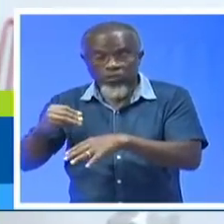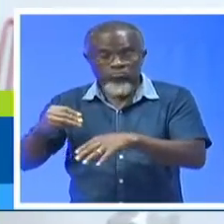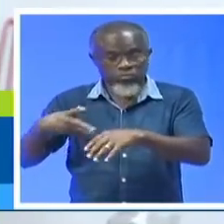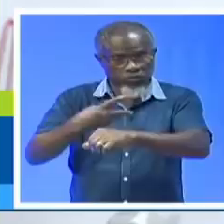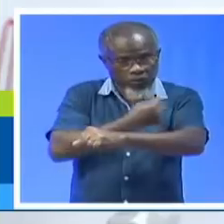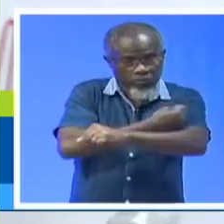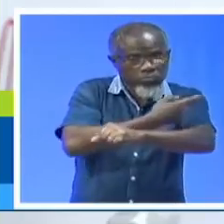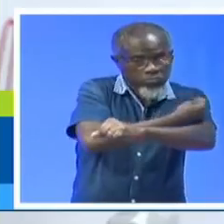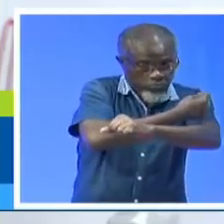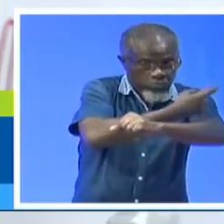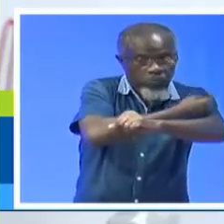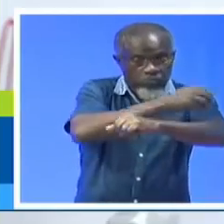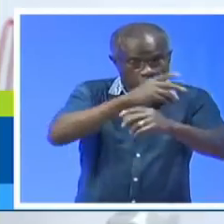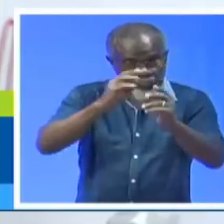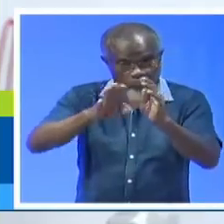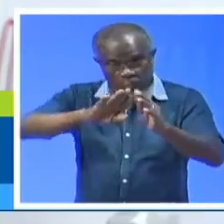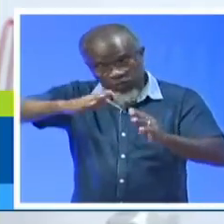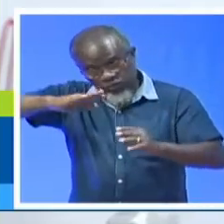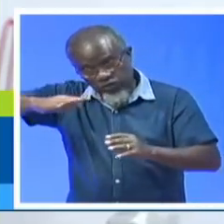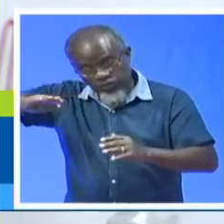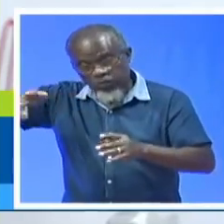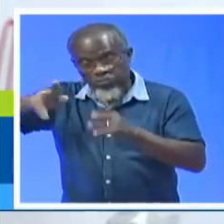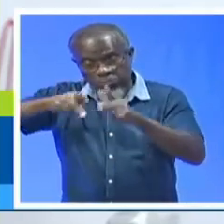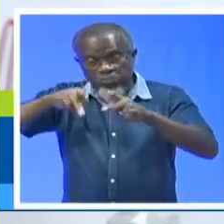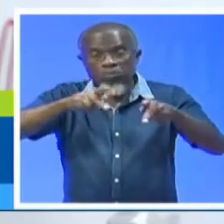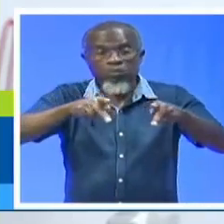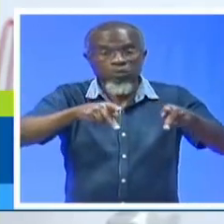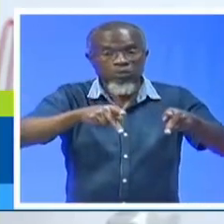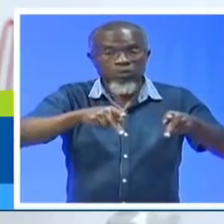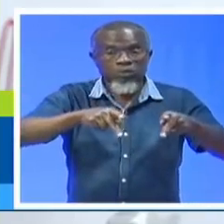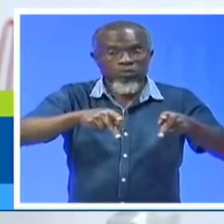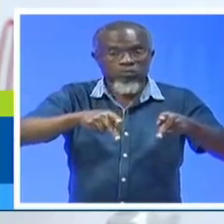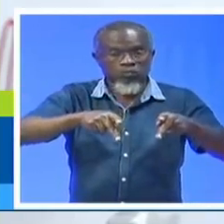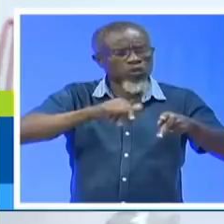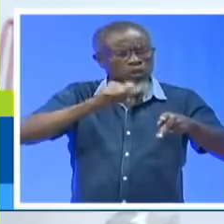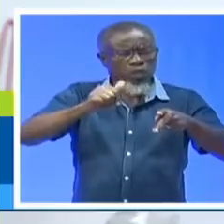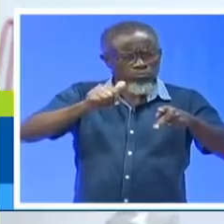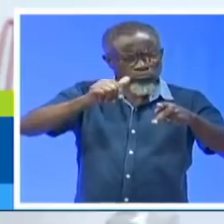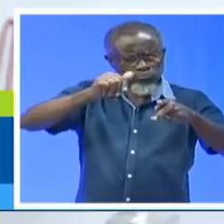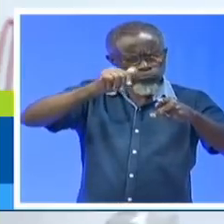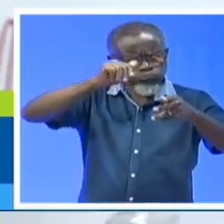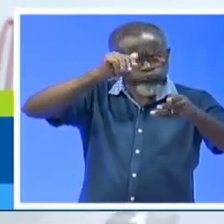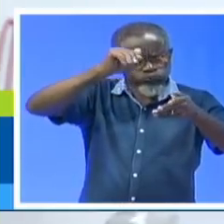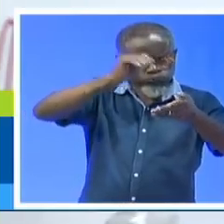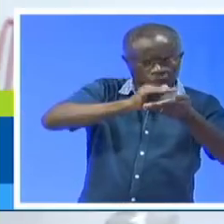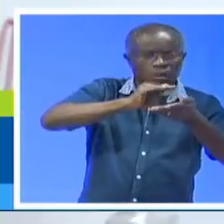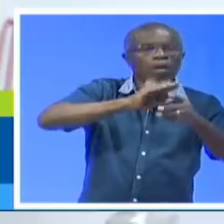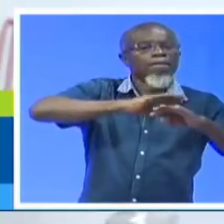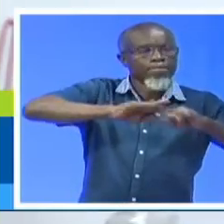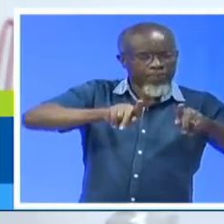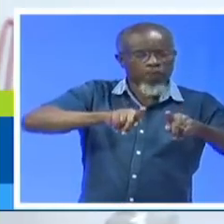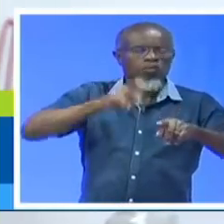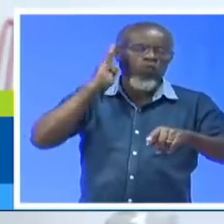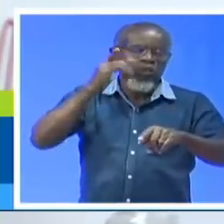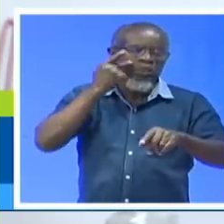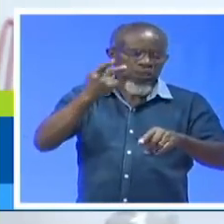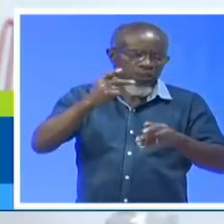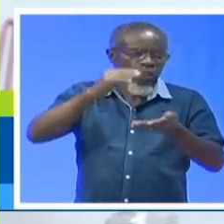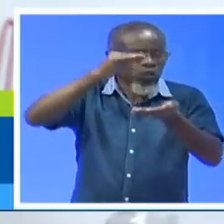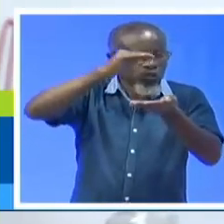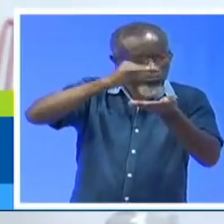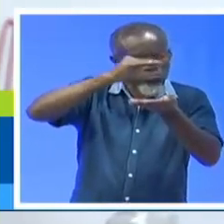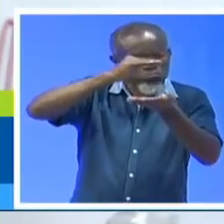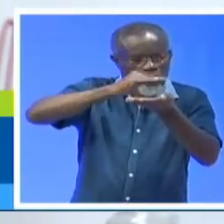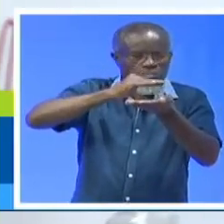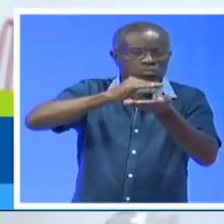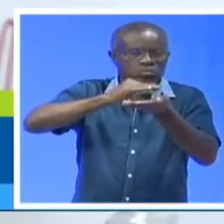not get to the point where we extinguish transmission completely, it will most certainly slow the number of new cases that we get. I'll give you